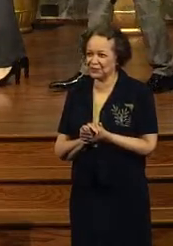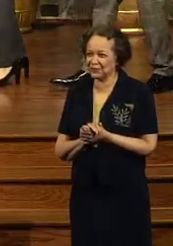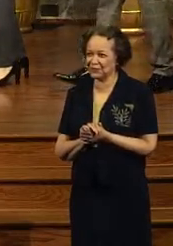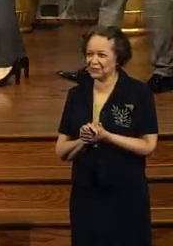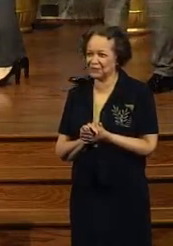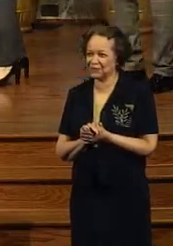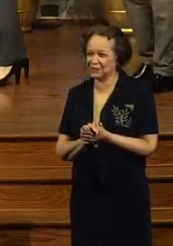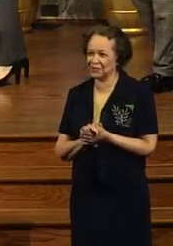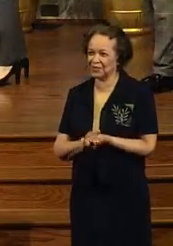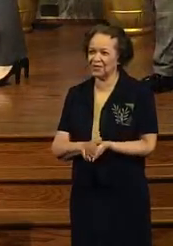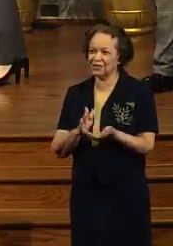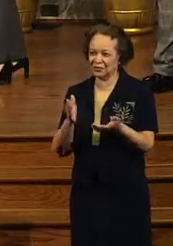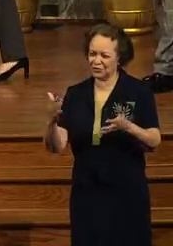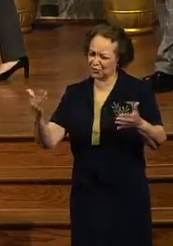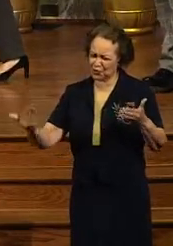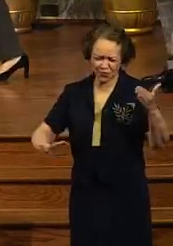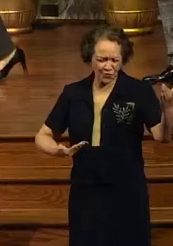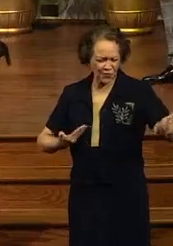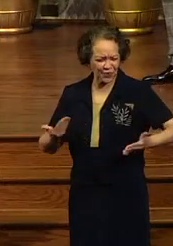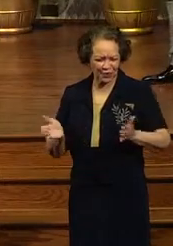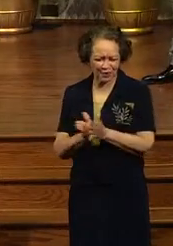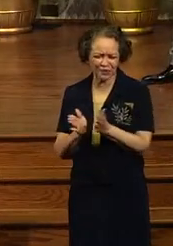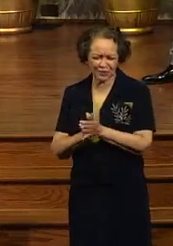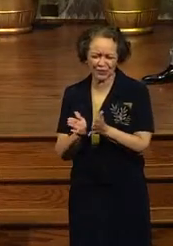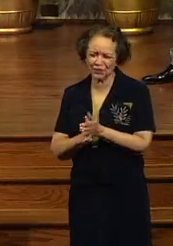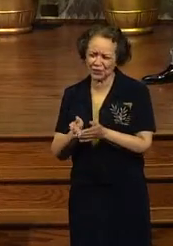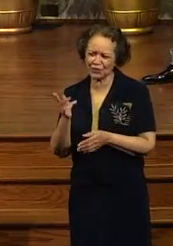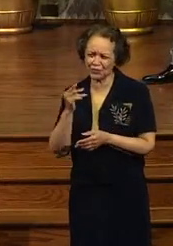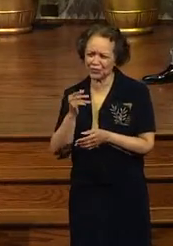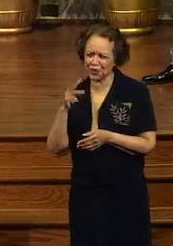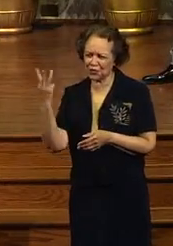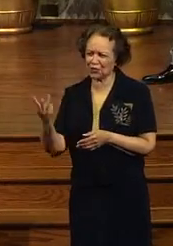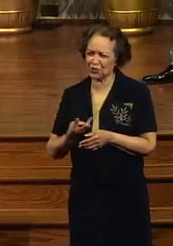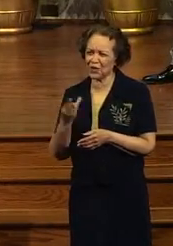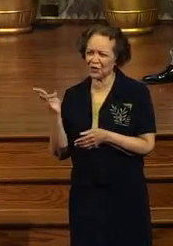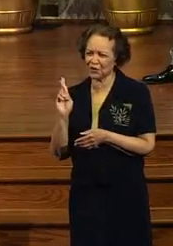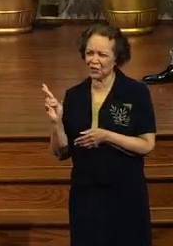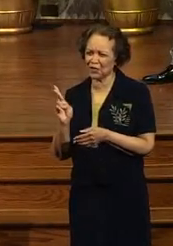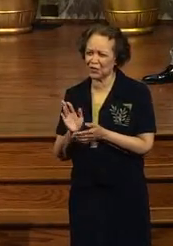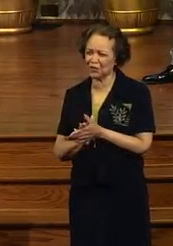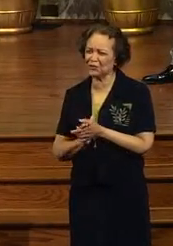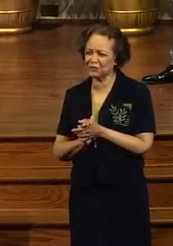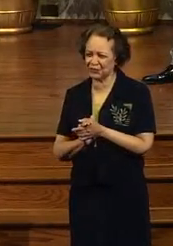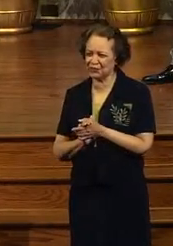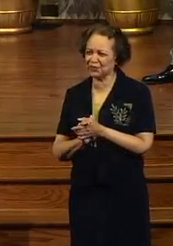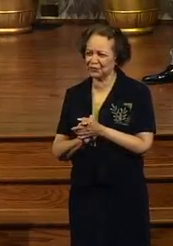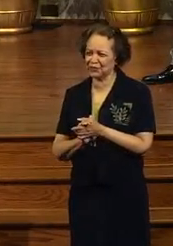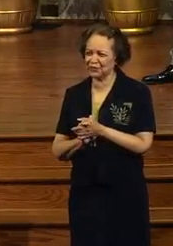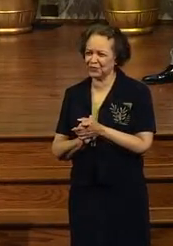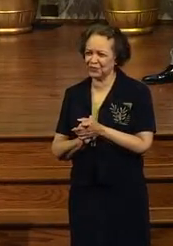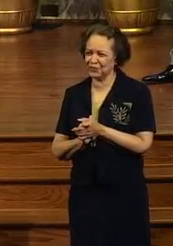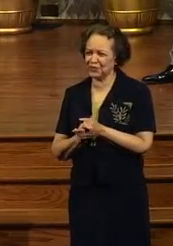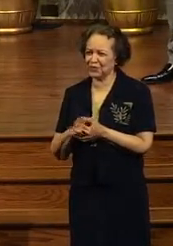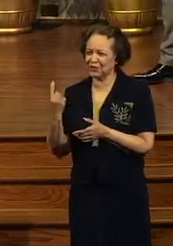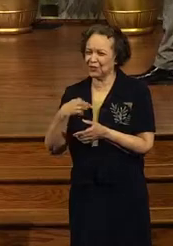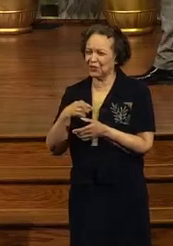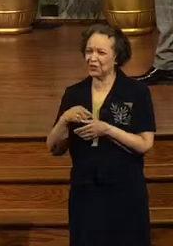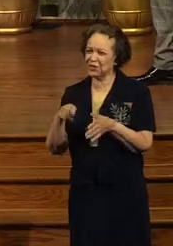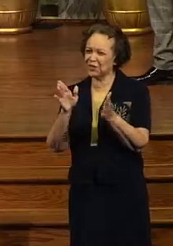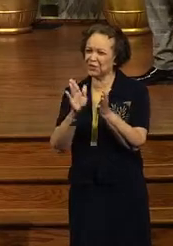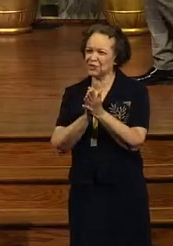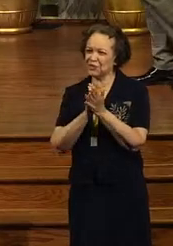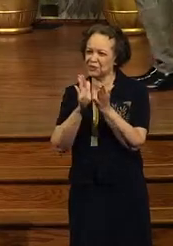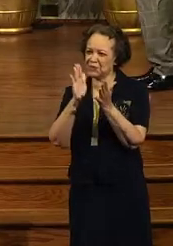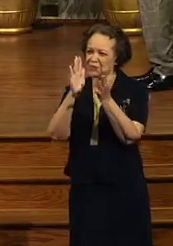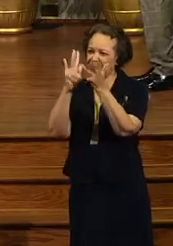Come on, let's welcome this young lady like we should. Show the Berean love. Amen. We praise God for